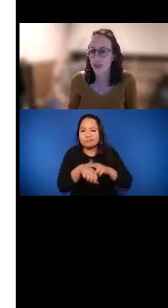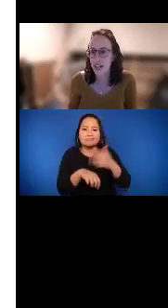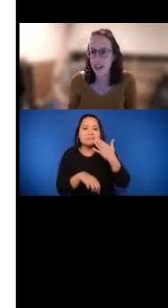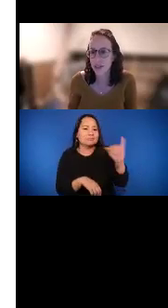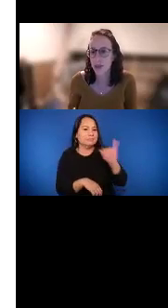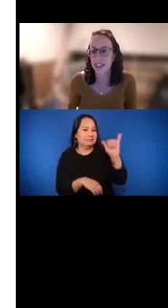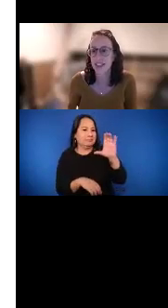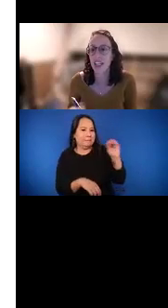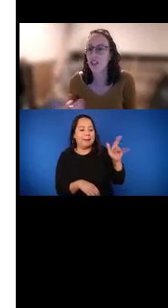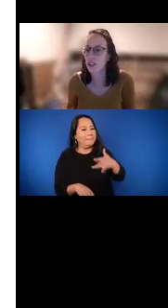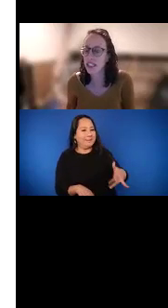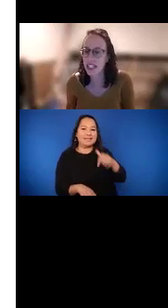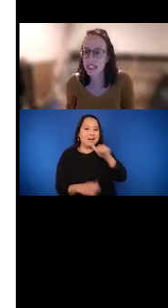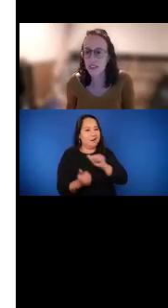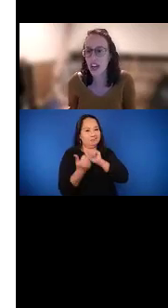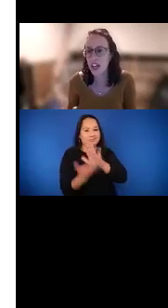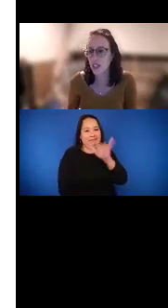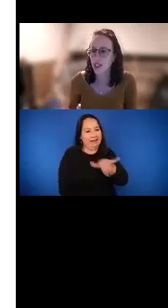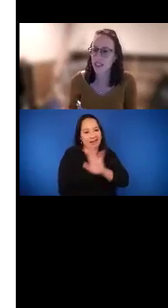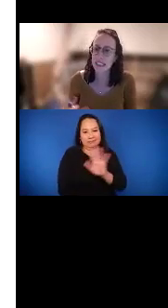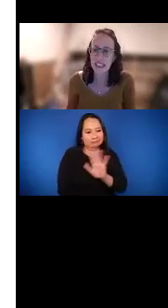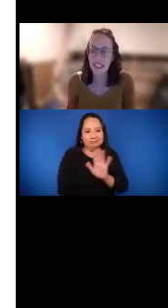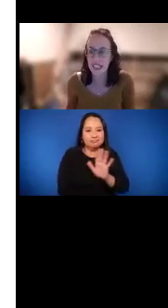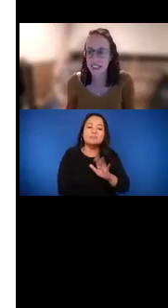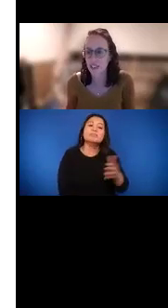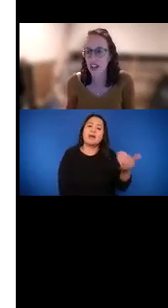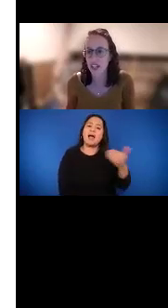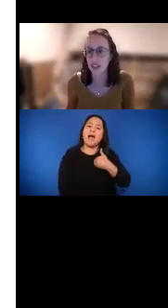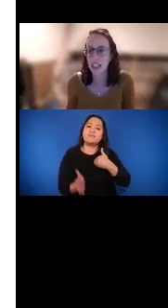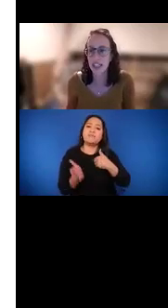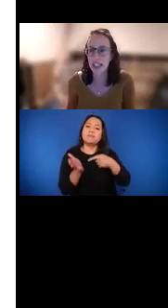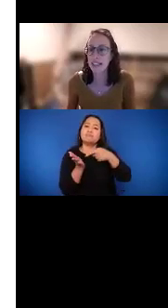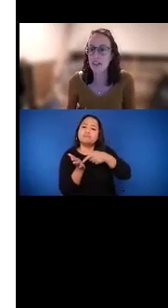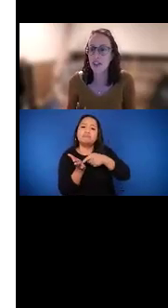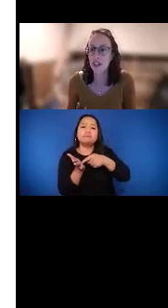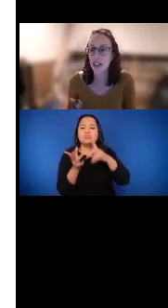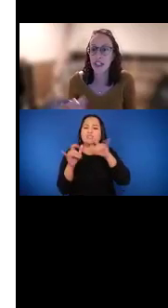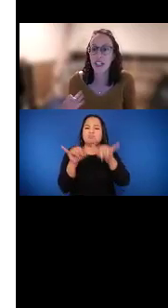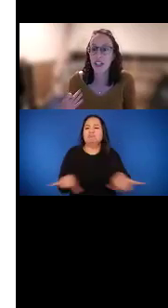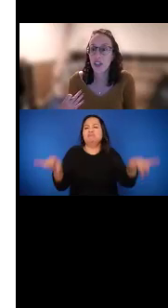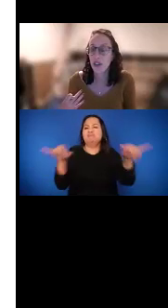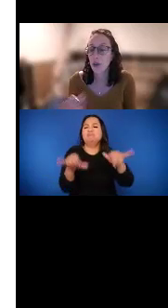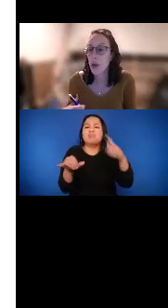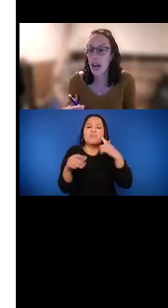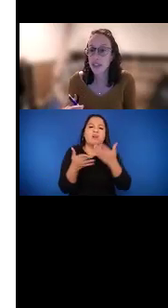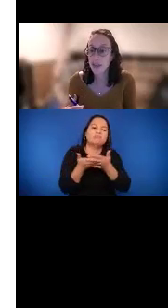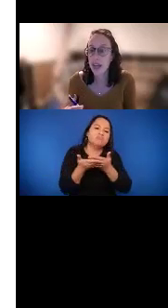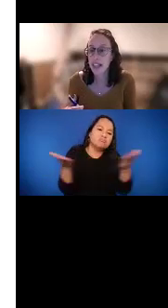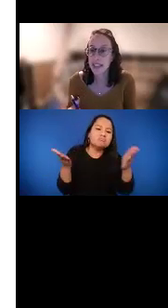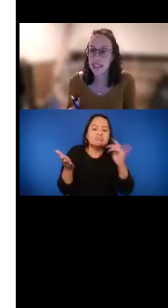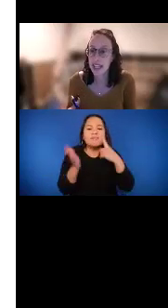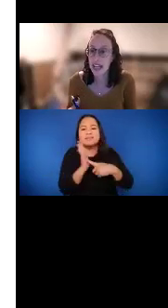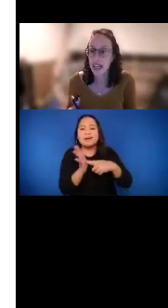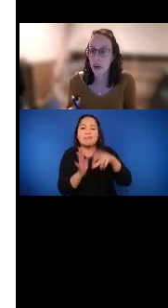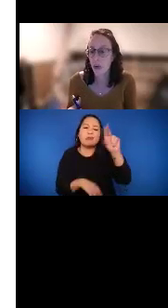the same for everyone, like 30 days to file or 60 days to file. It's never, you have to